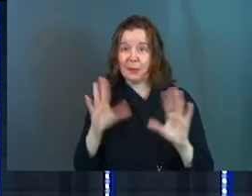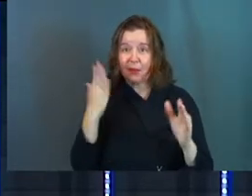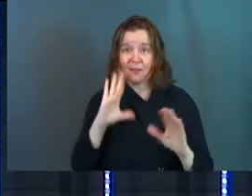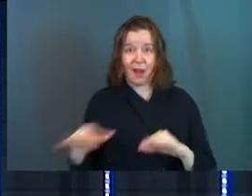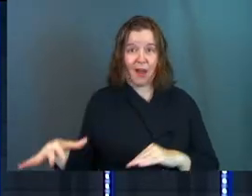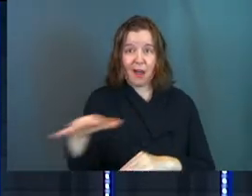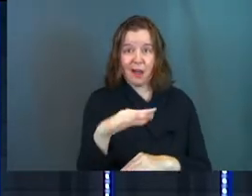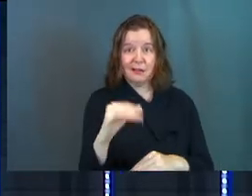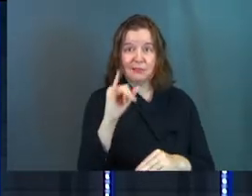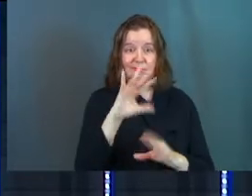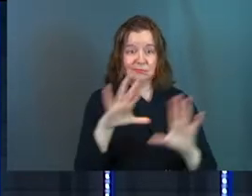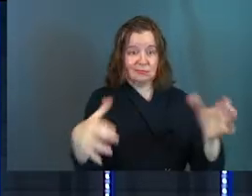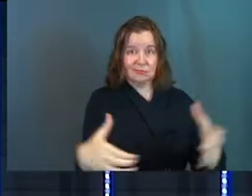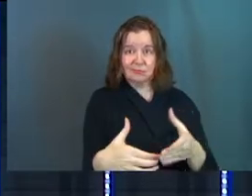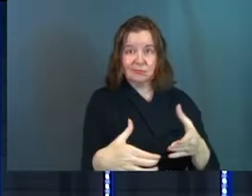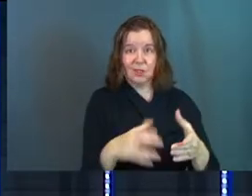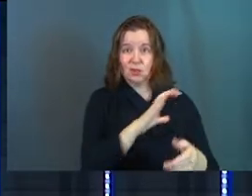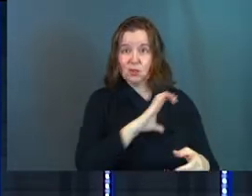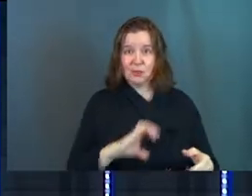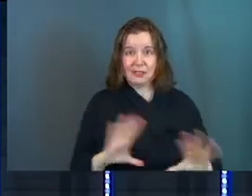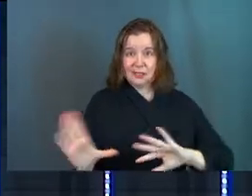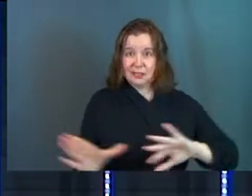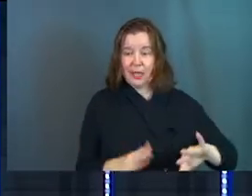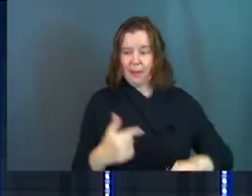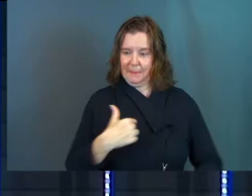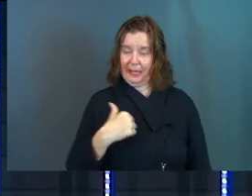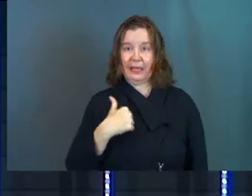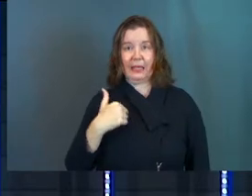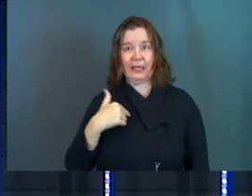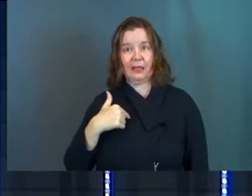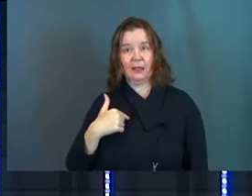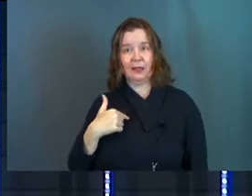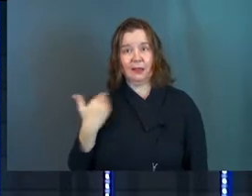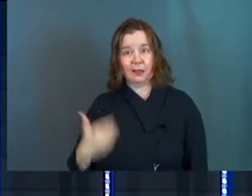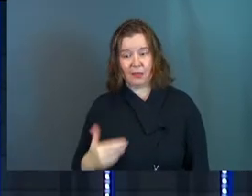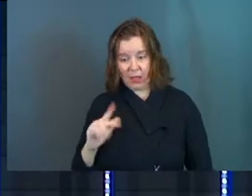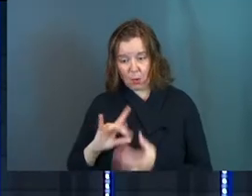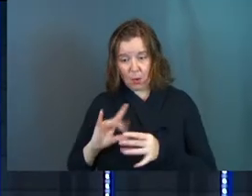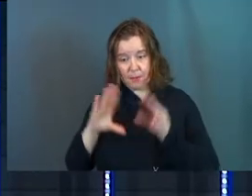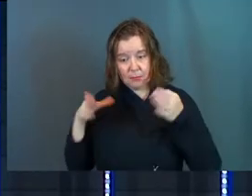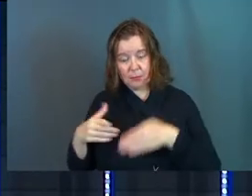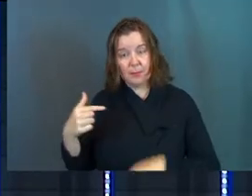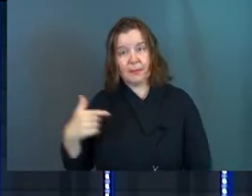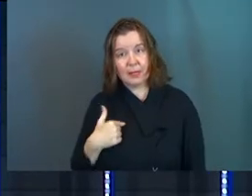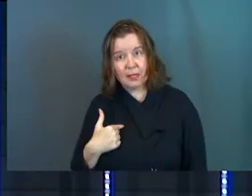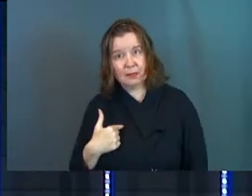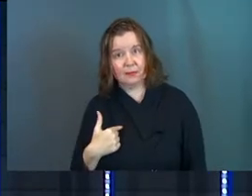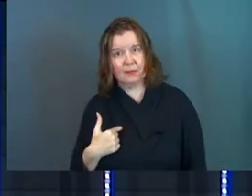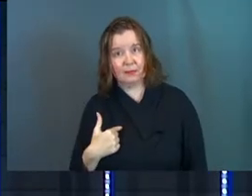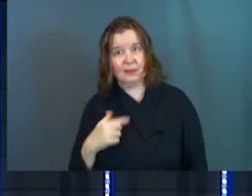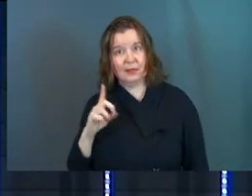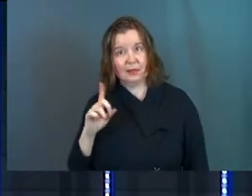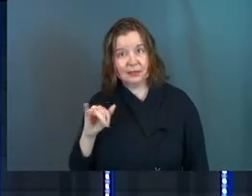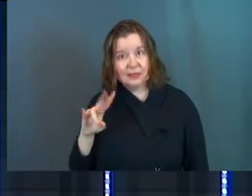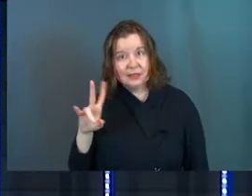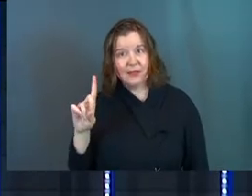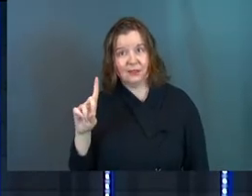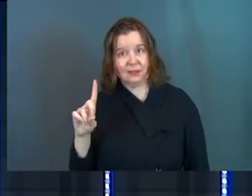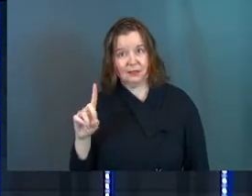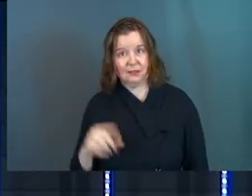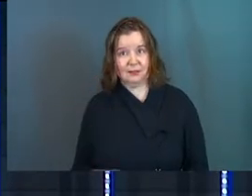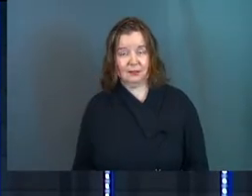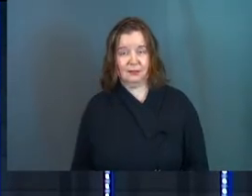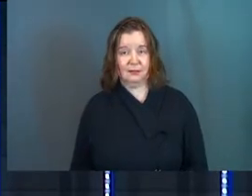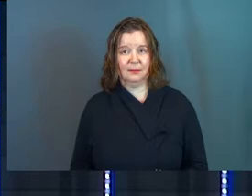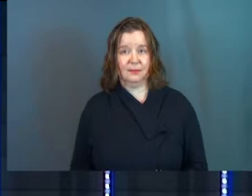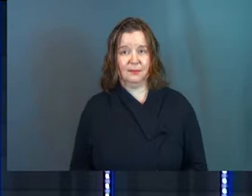of God. He's not talking about the Israelites. He's not talking about Christians. He says, me. That whole passage is about me, David.